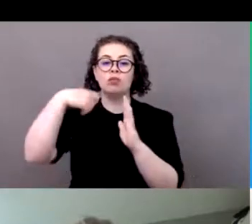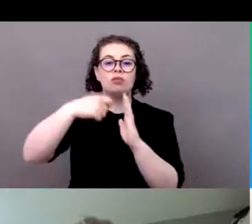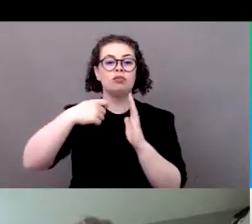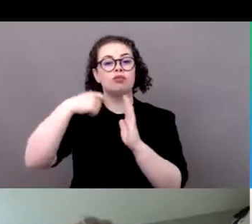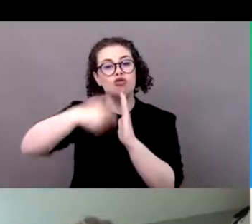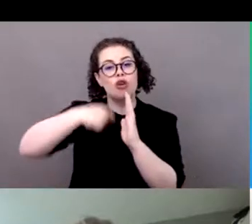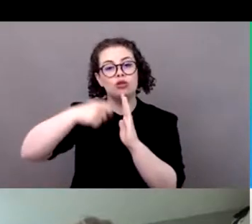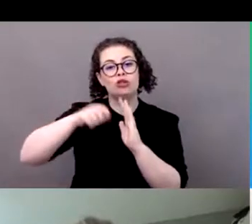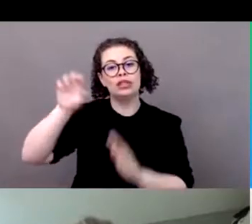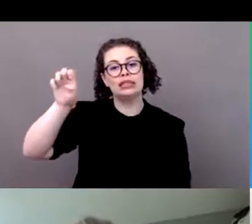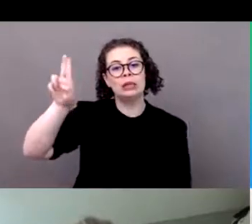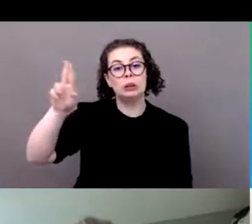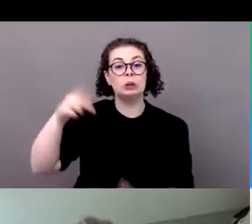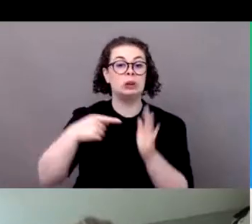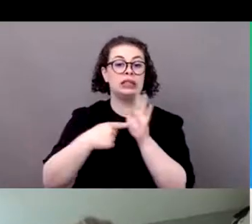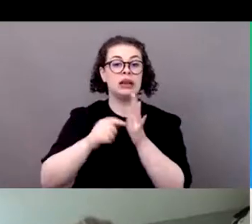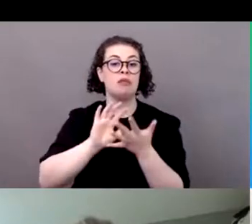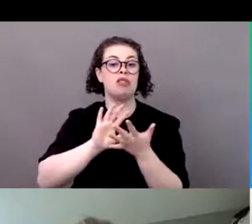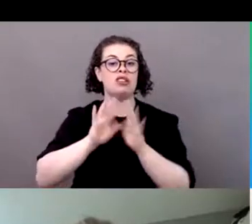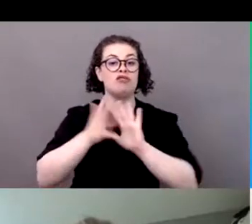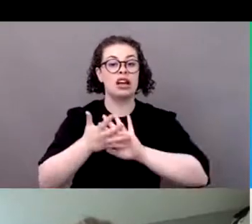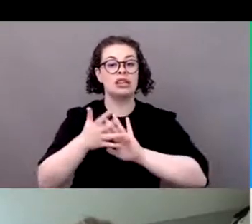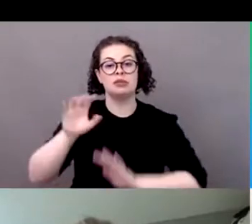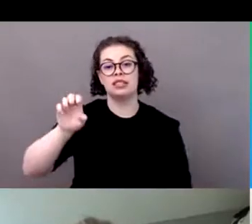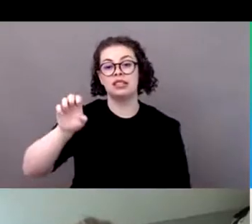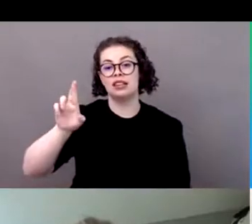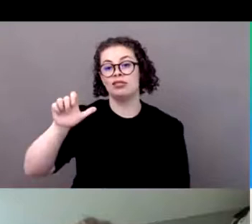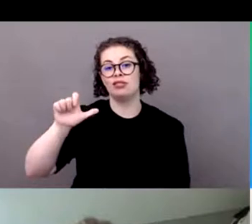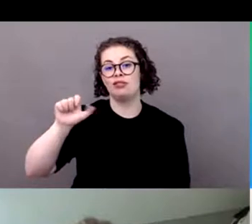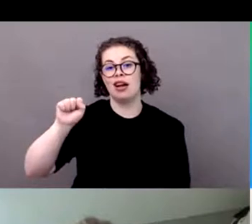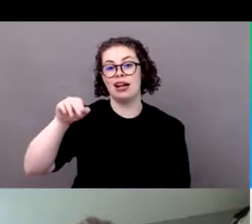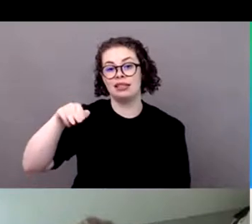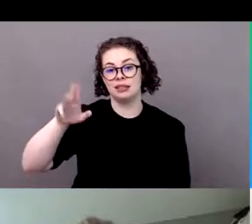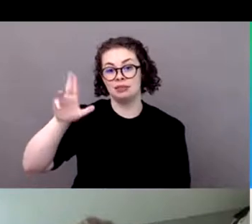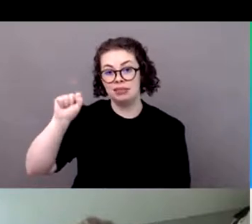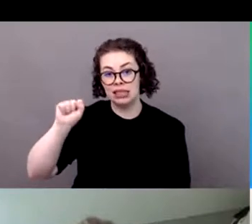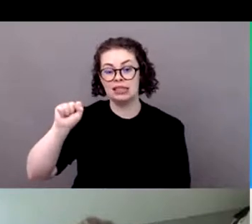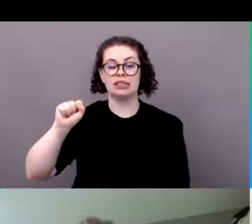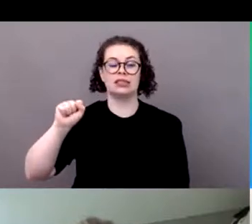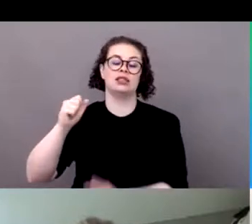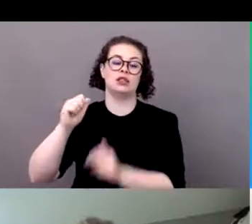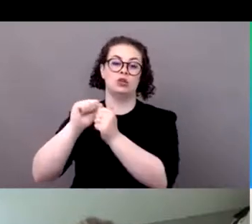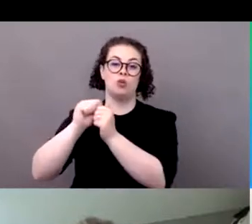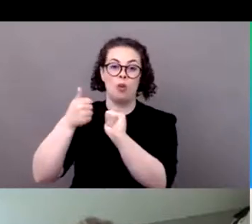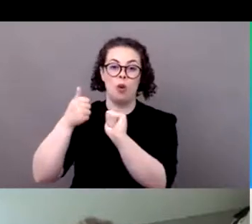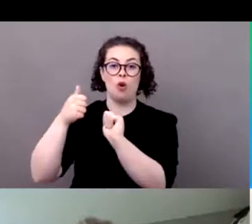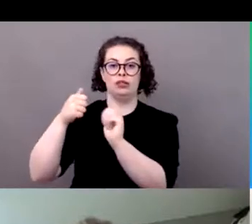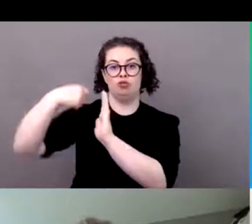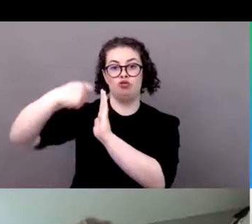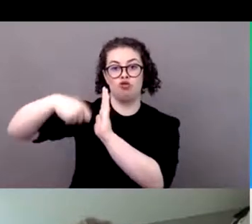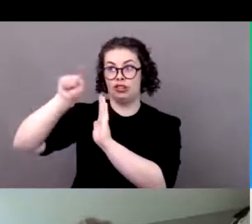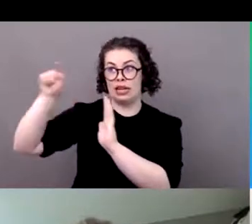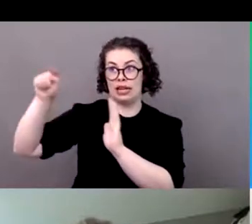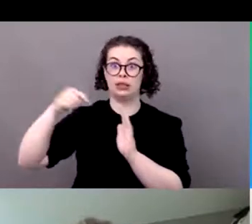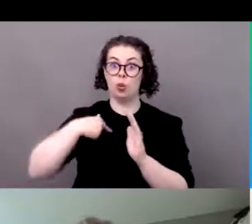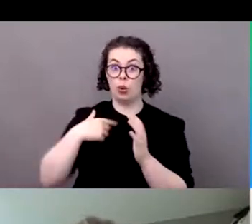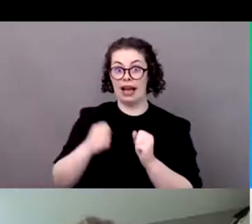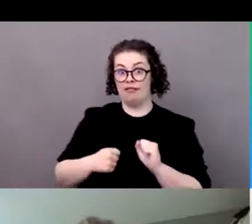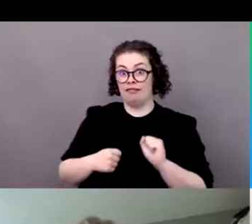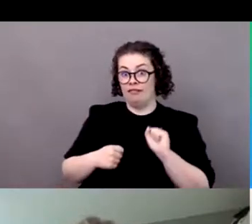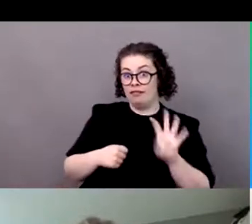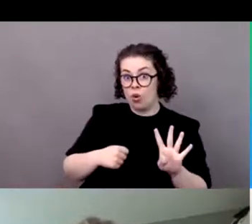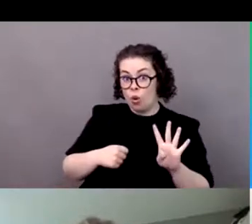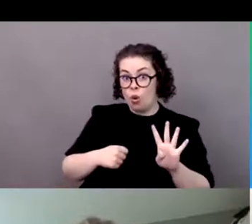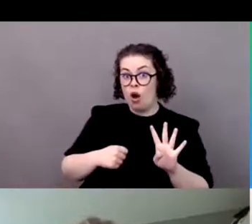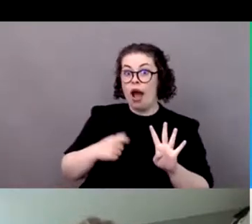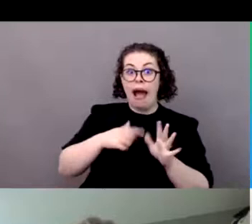we have 4 ongoing projects. And of course, I will not give you the details of all of the projects where we are working on,